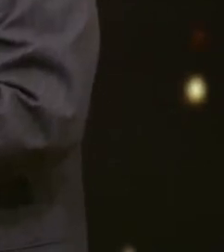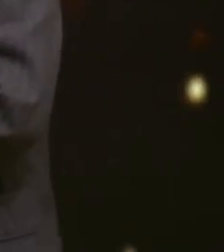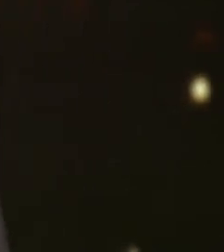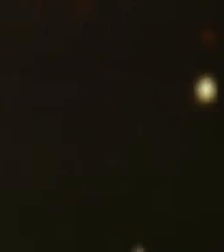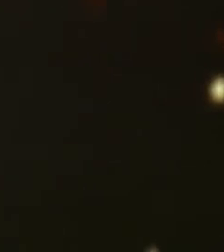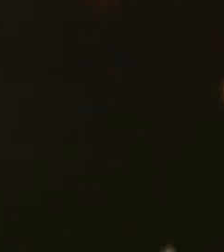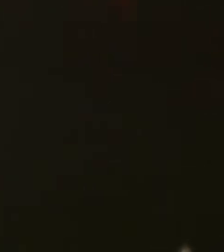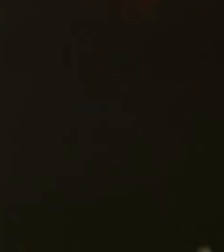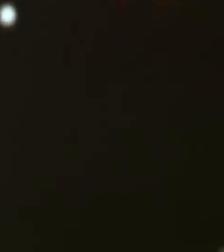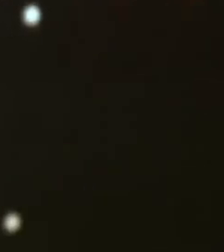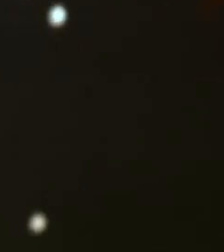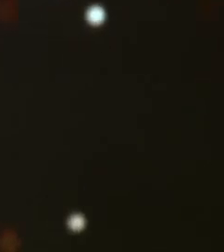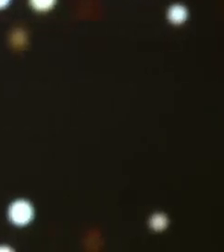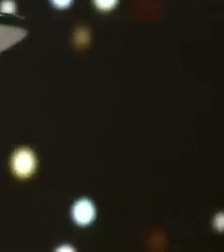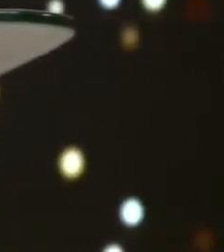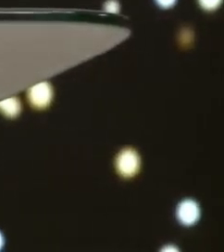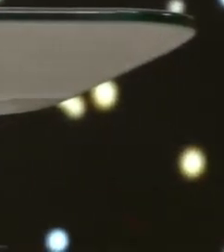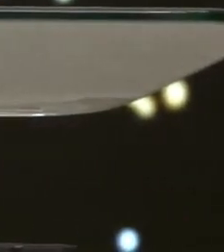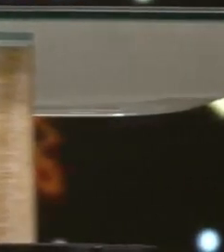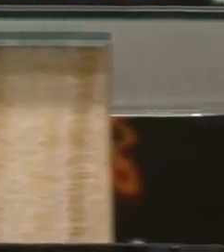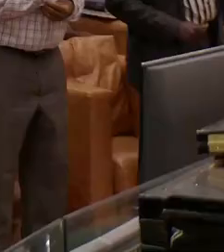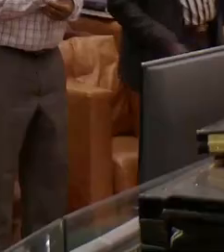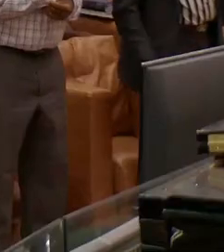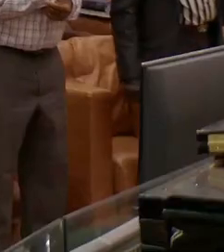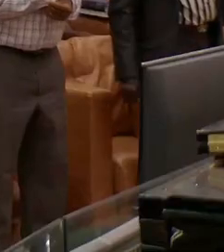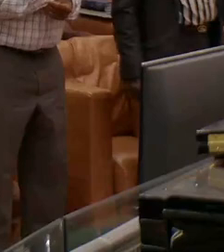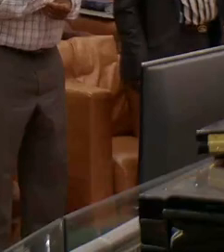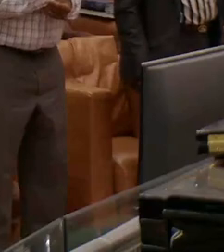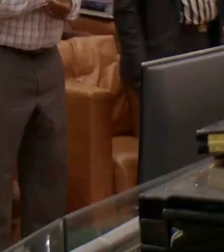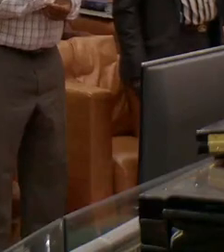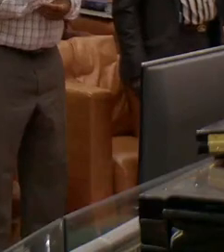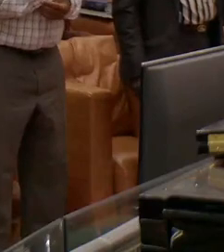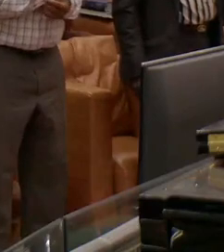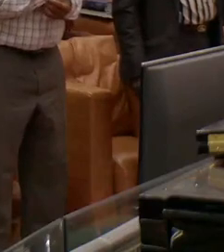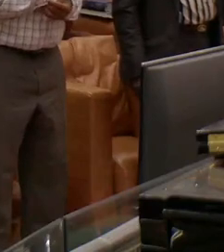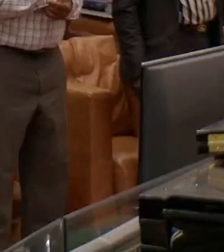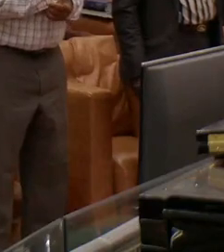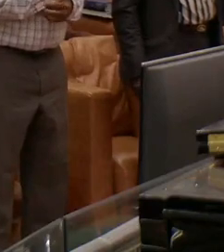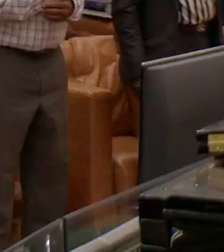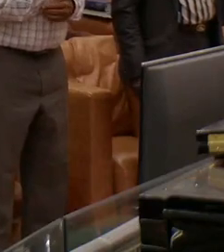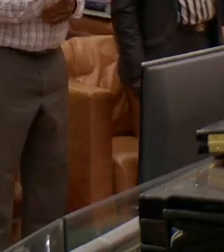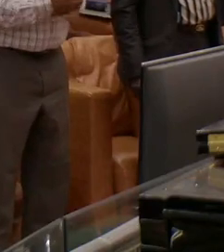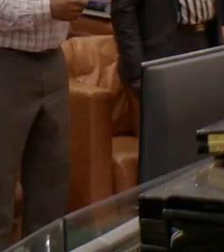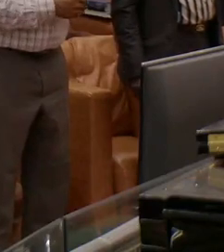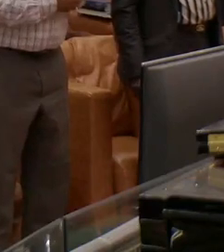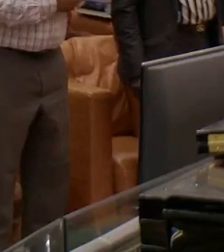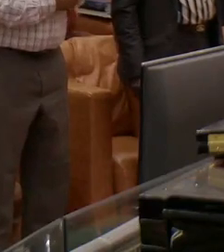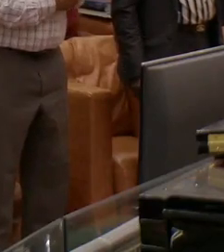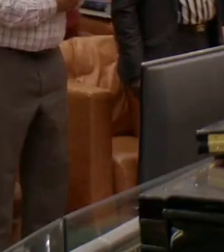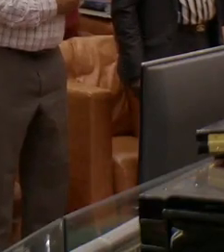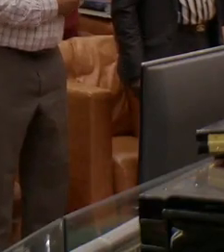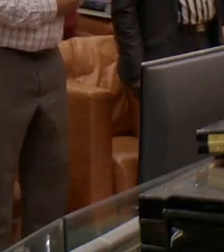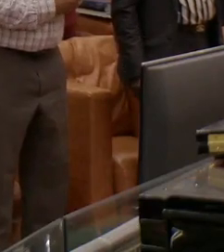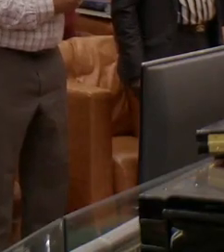a gracious God you are. That you give us opportunity to listen to you directly by your